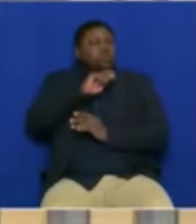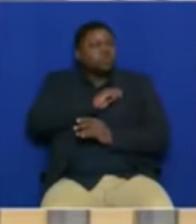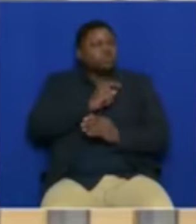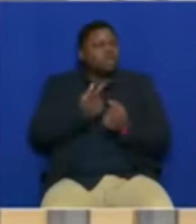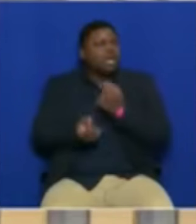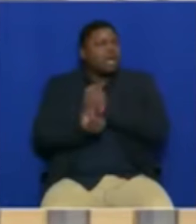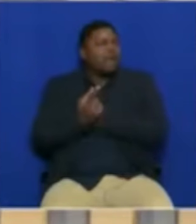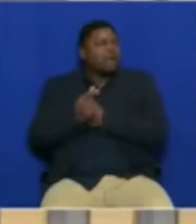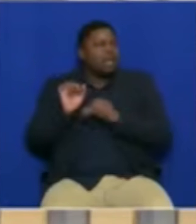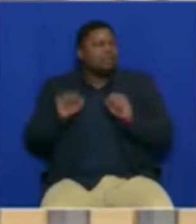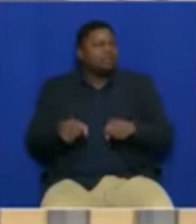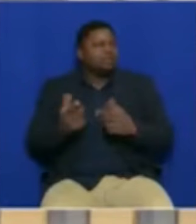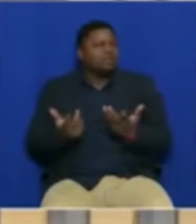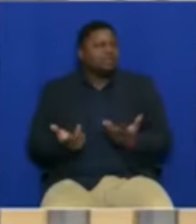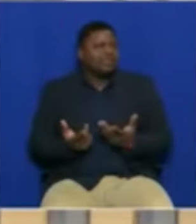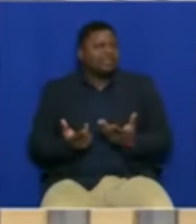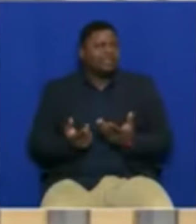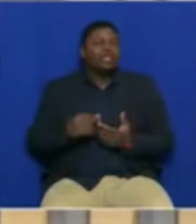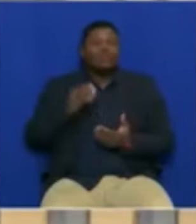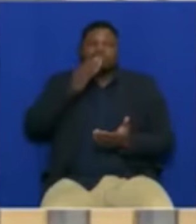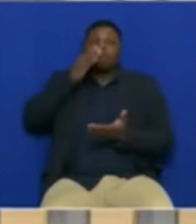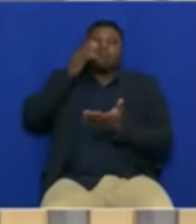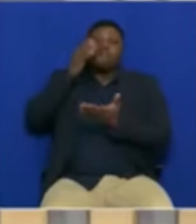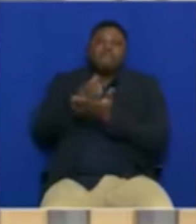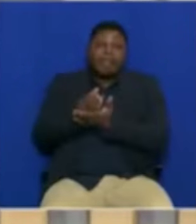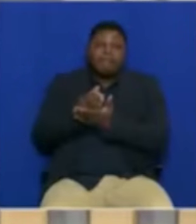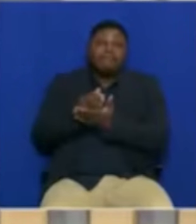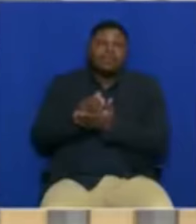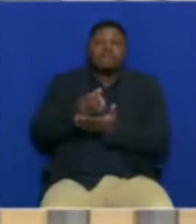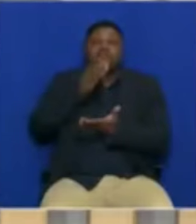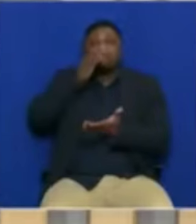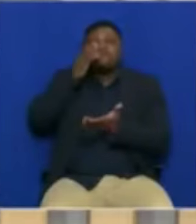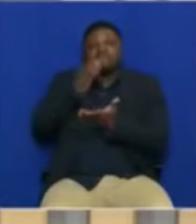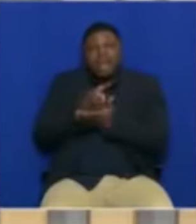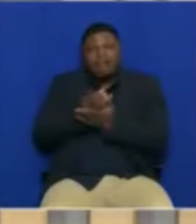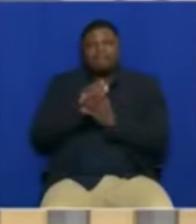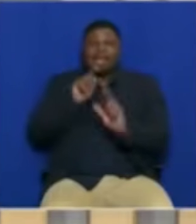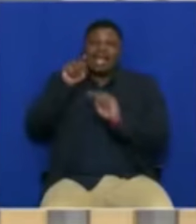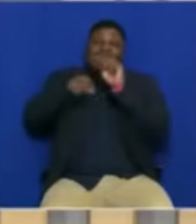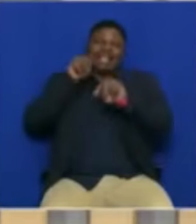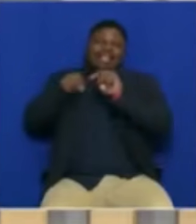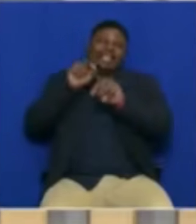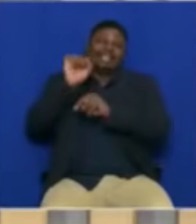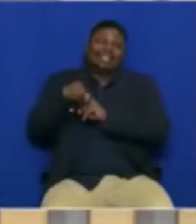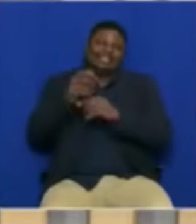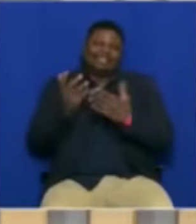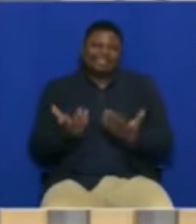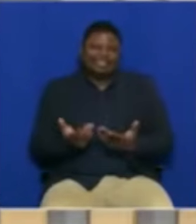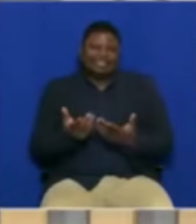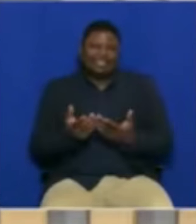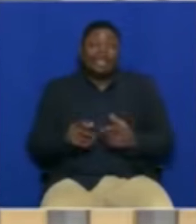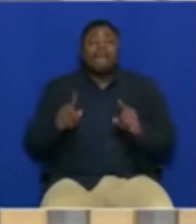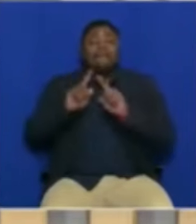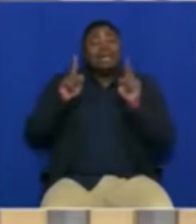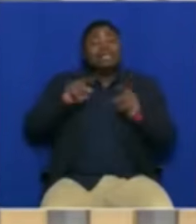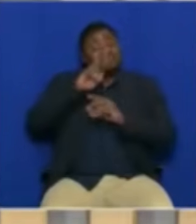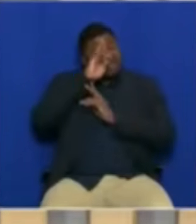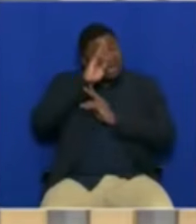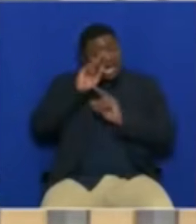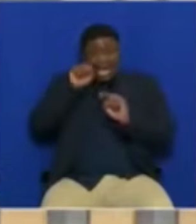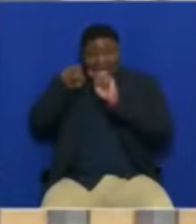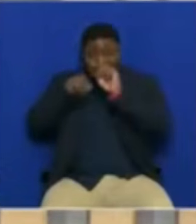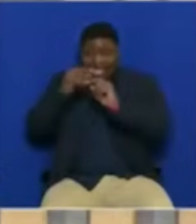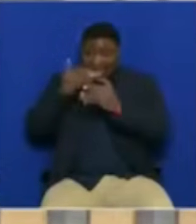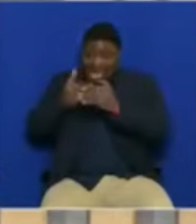It confirms the allegation. But with that allegation, you still have to get an affidavit. And that's how we go with the affidavits from